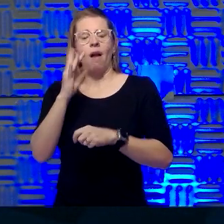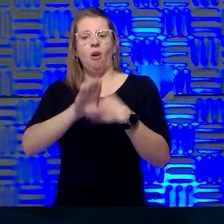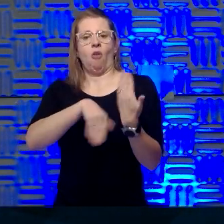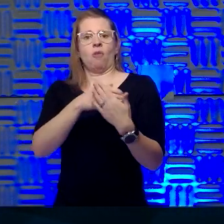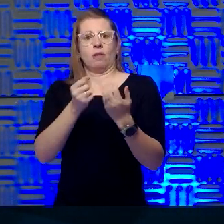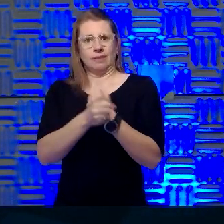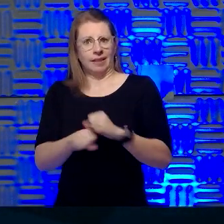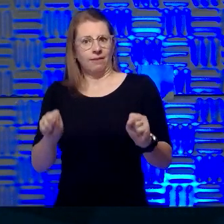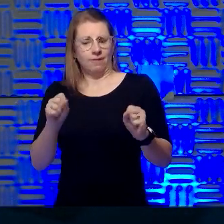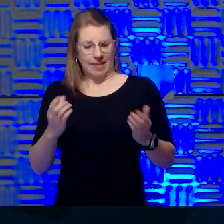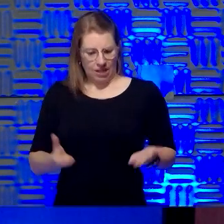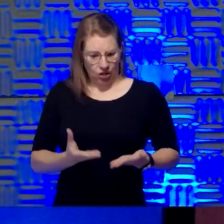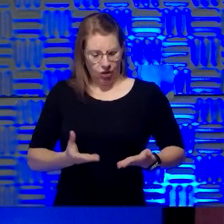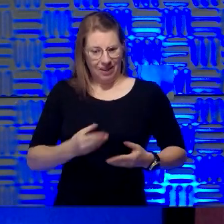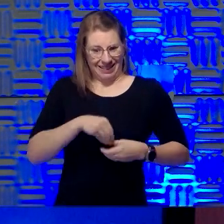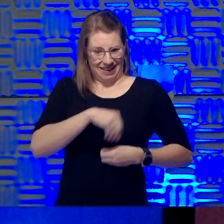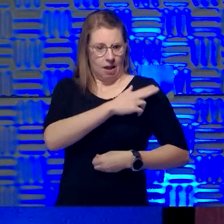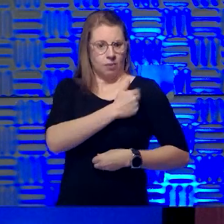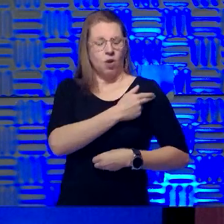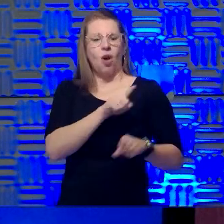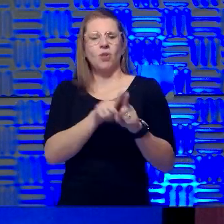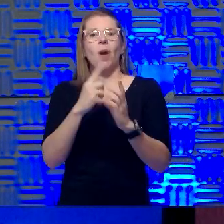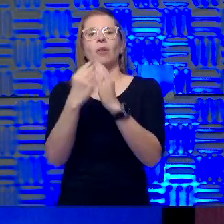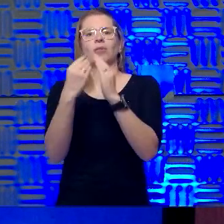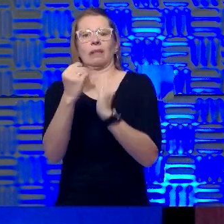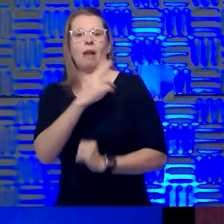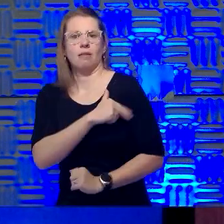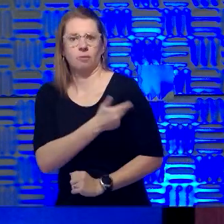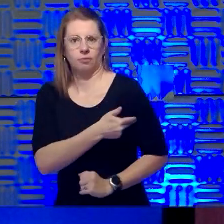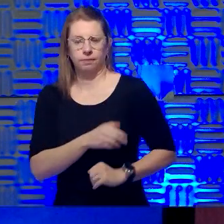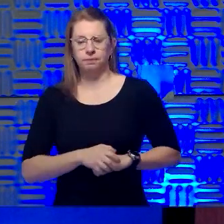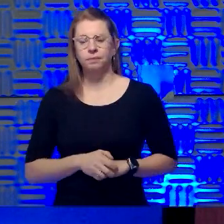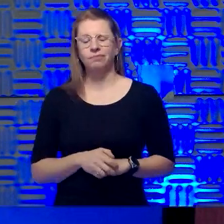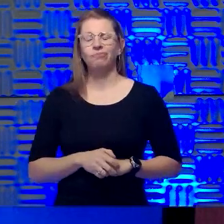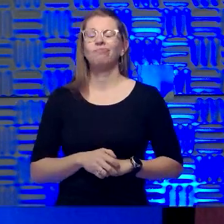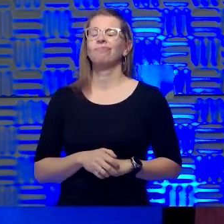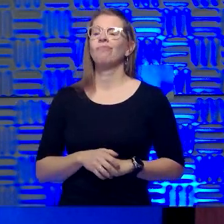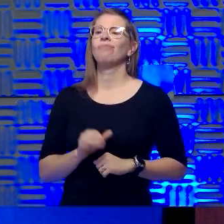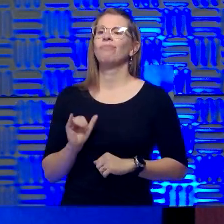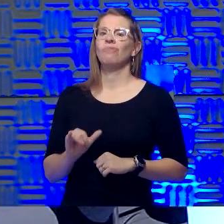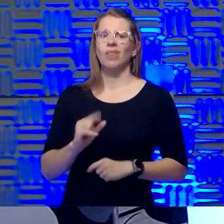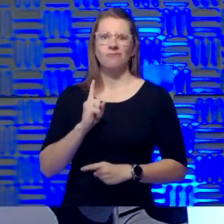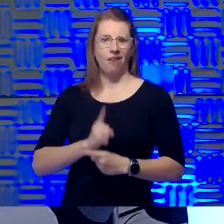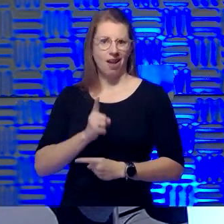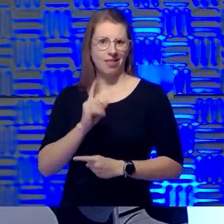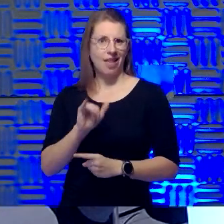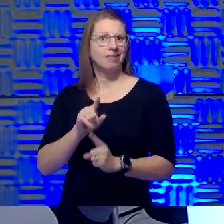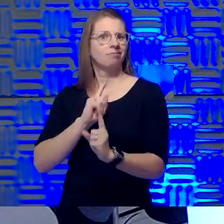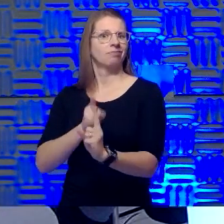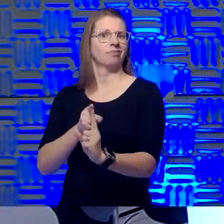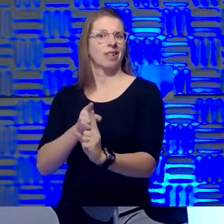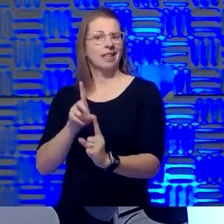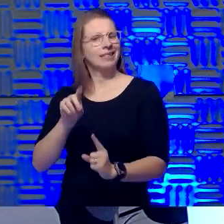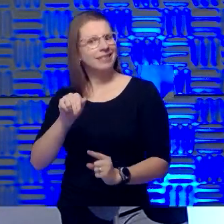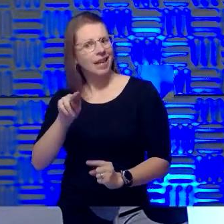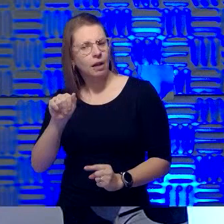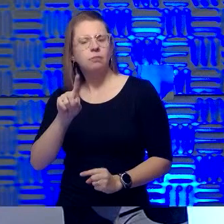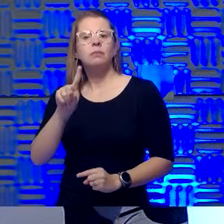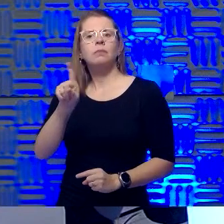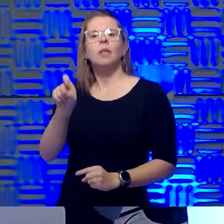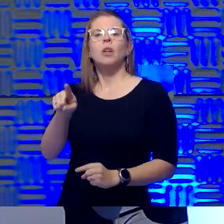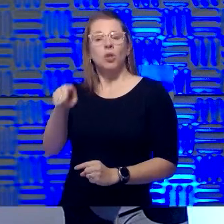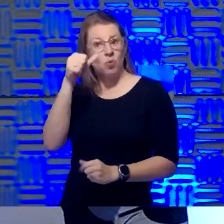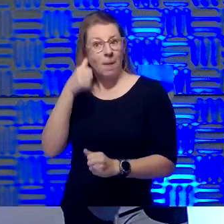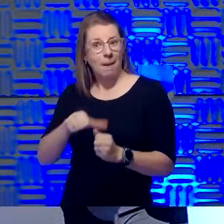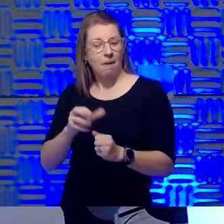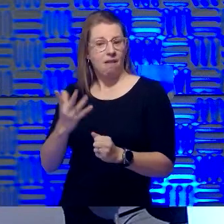of the hospital here. Yeah, I think, that's really the story, isn't it? And Dana, if you remember when I think these good folks